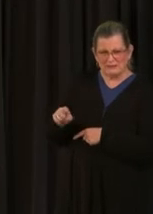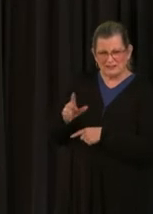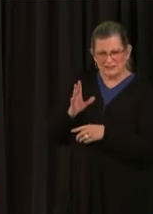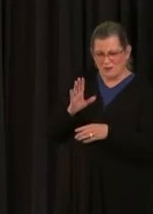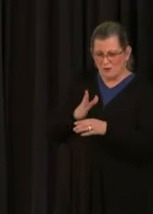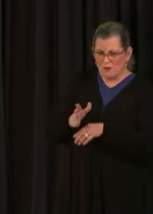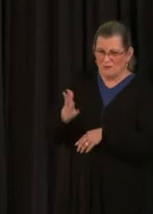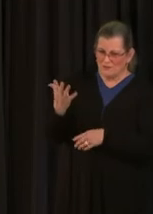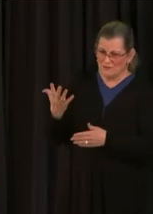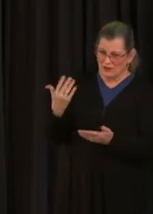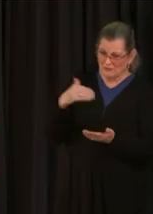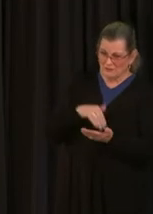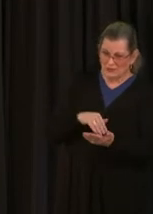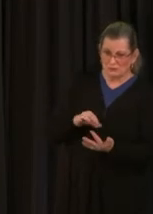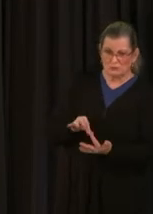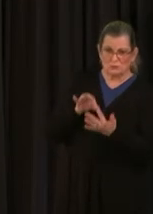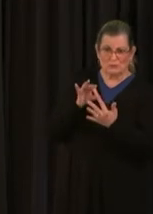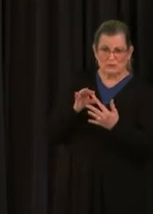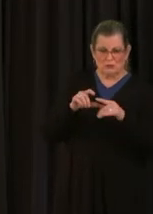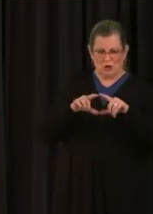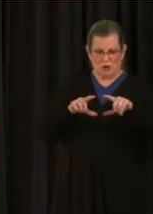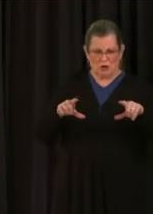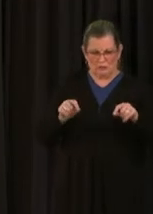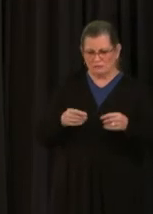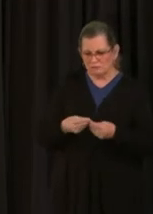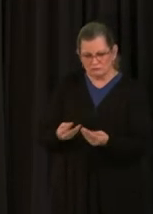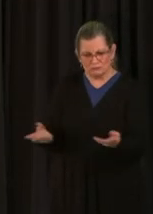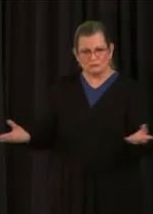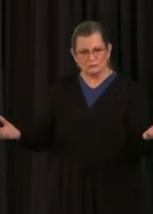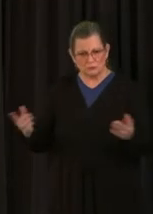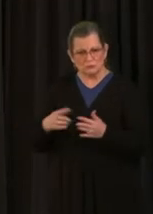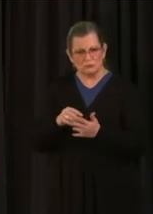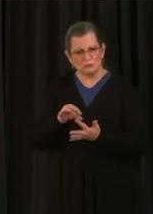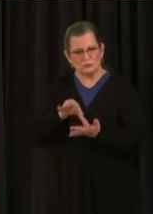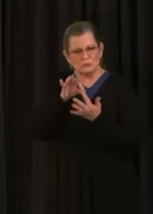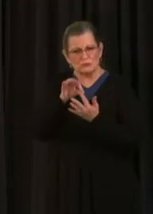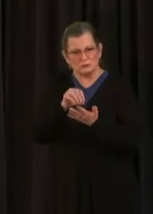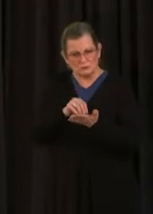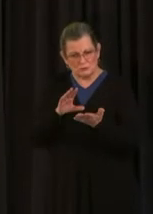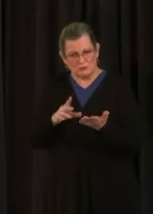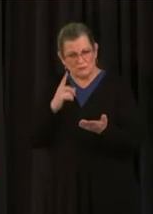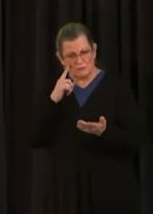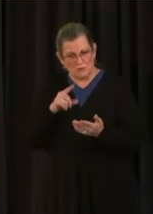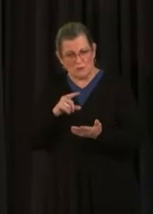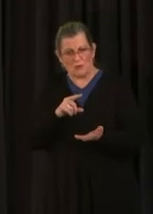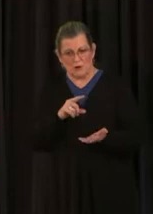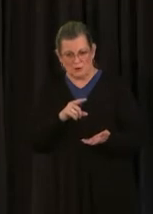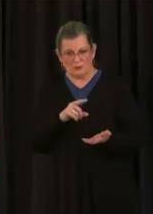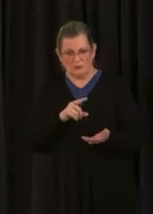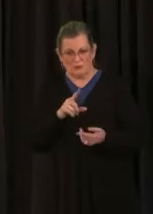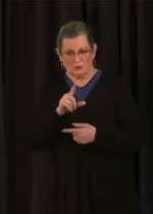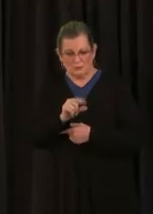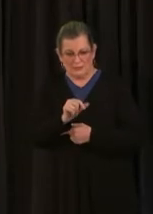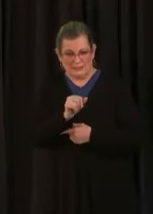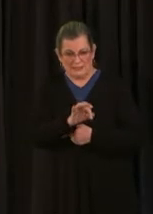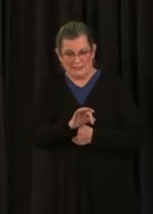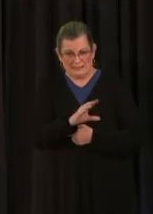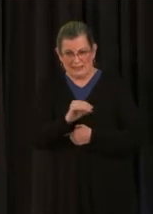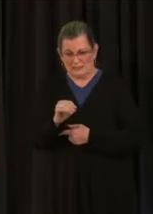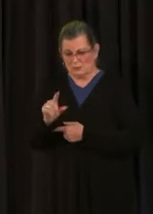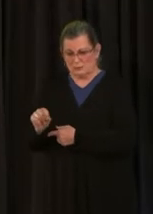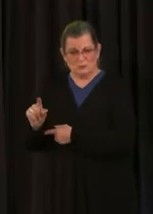to students. The card design is unique each year. For 1920, the card